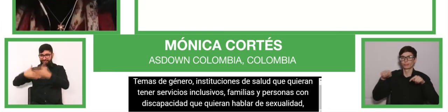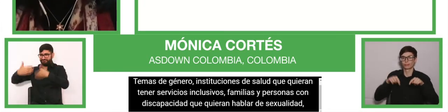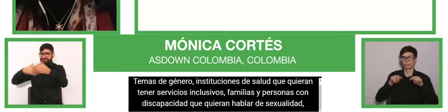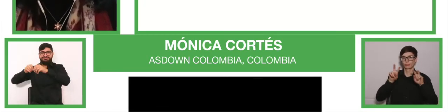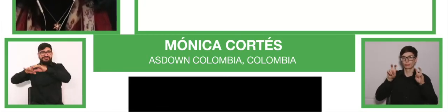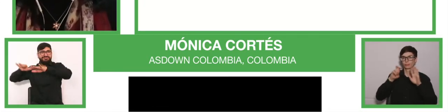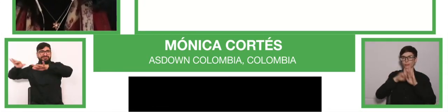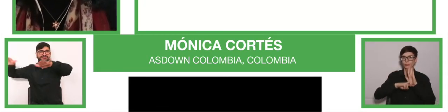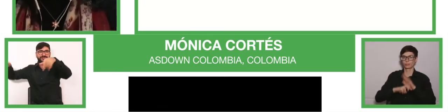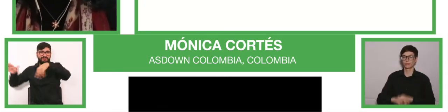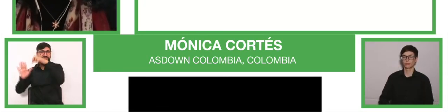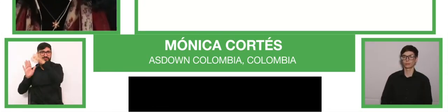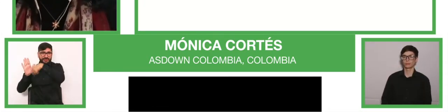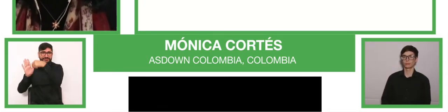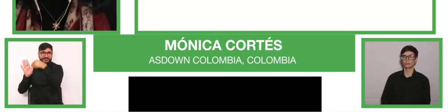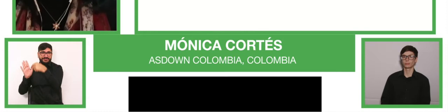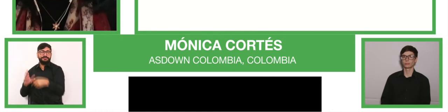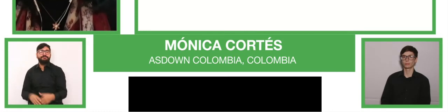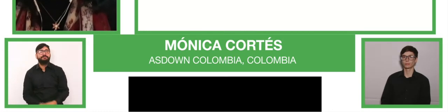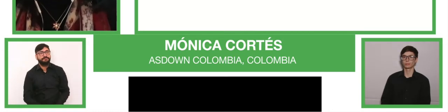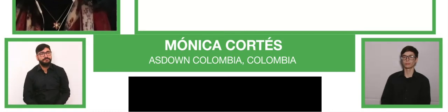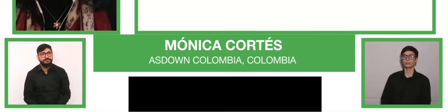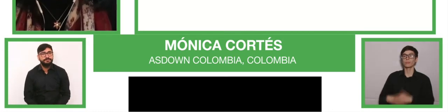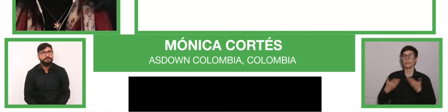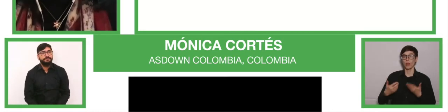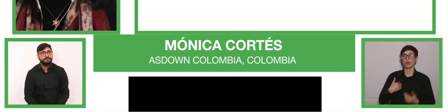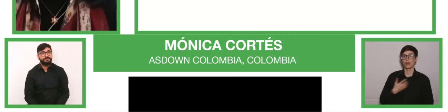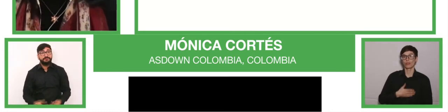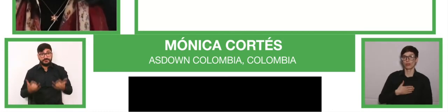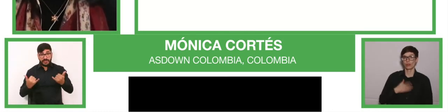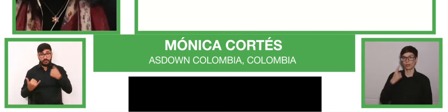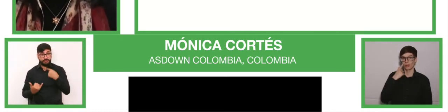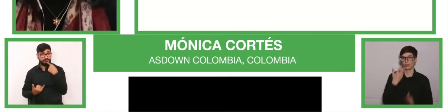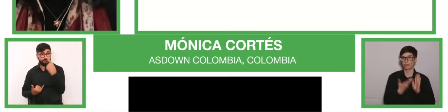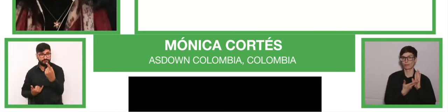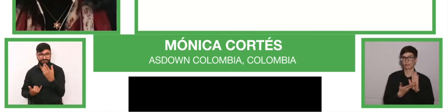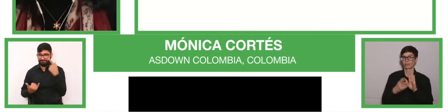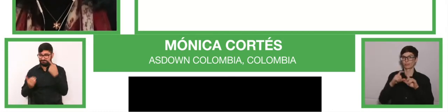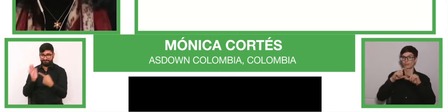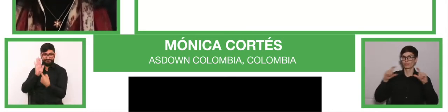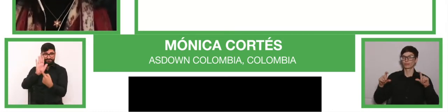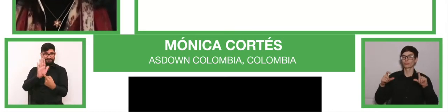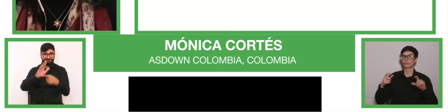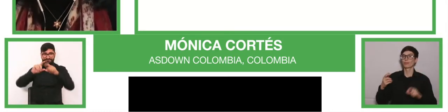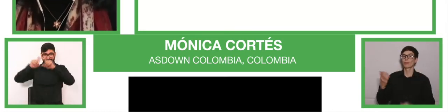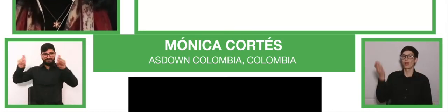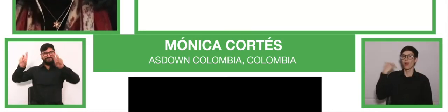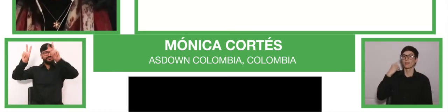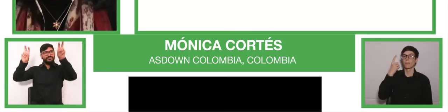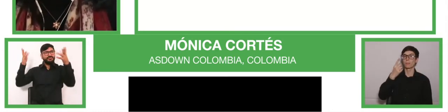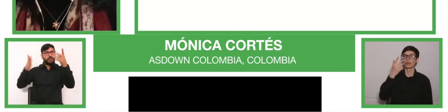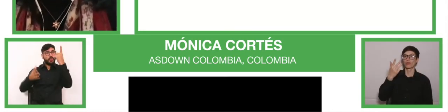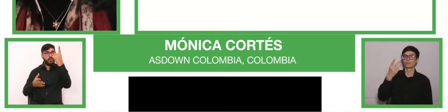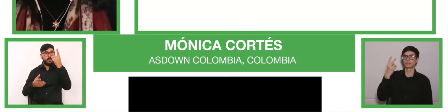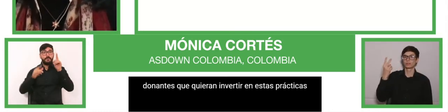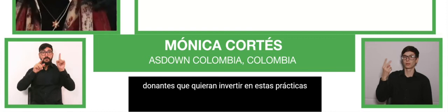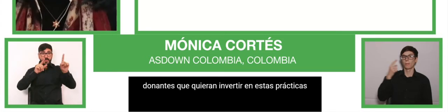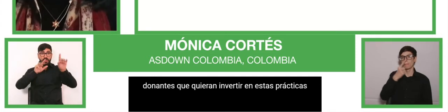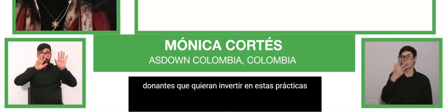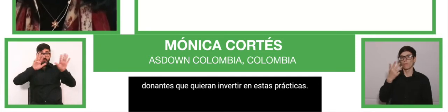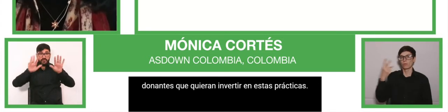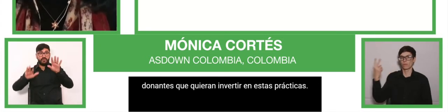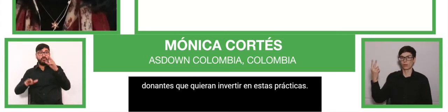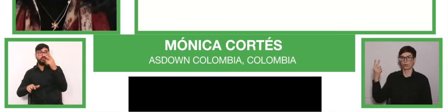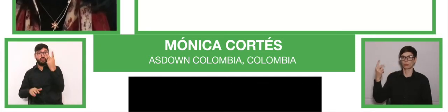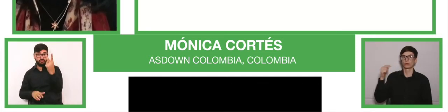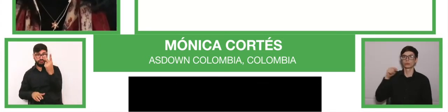Now, I want to leave you with this quote from 1992 by Anna Finger that